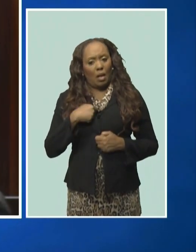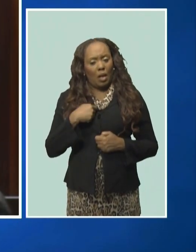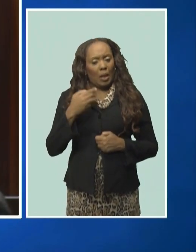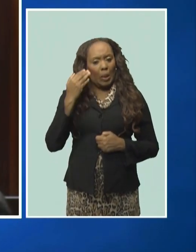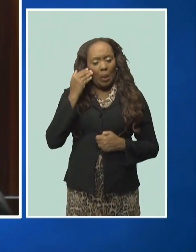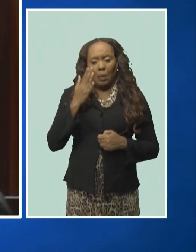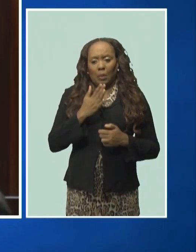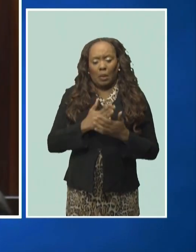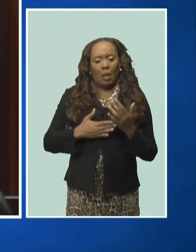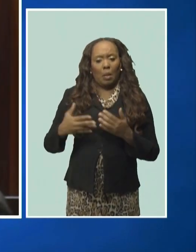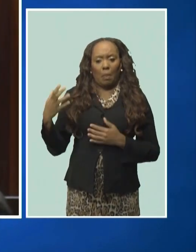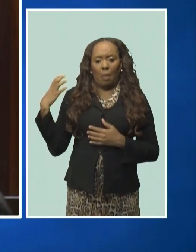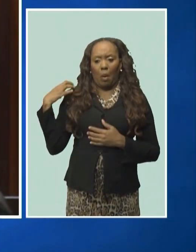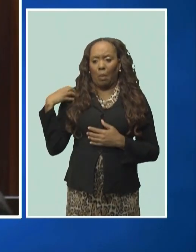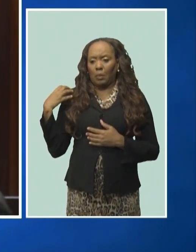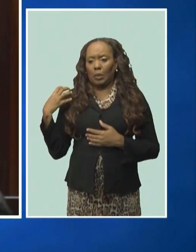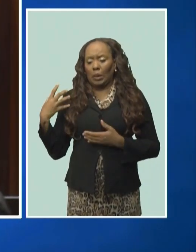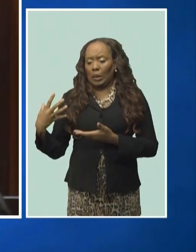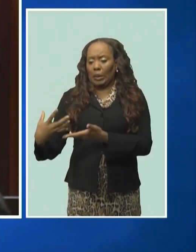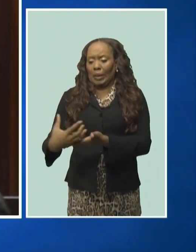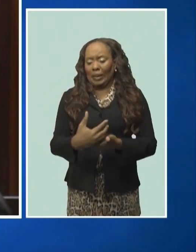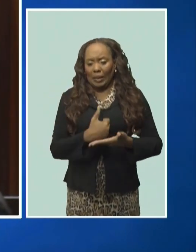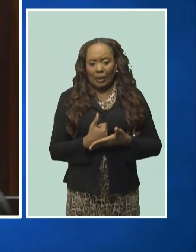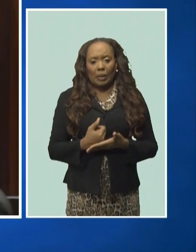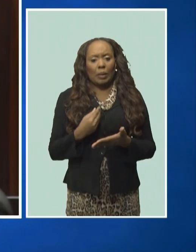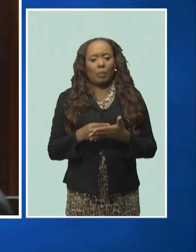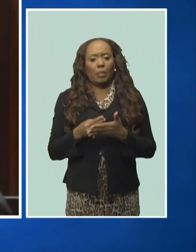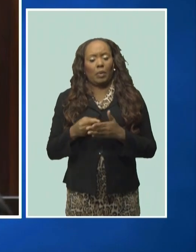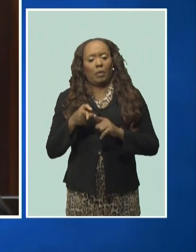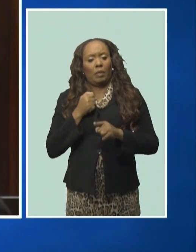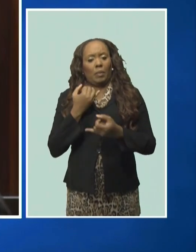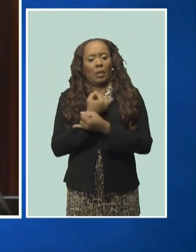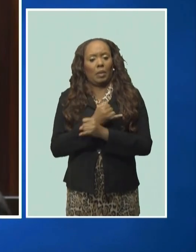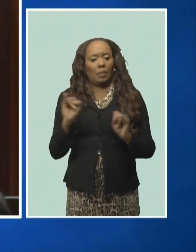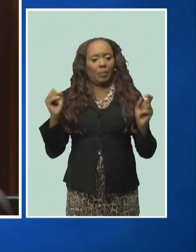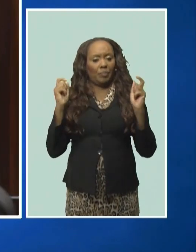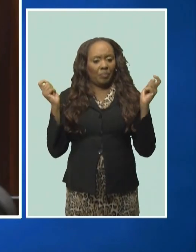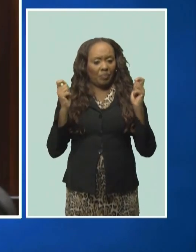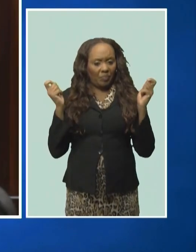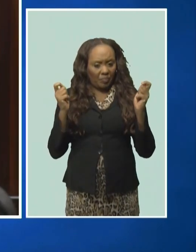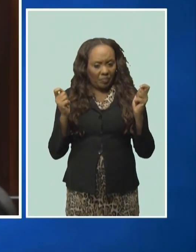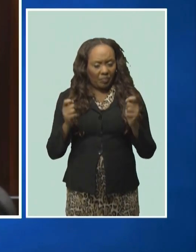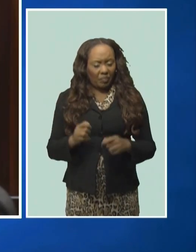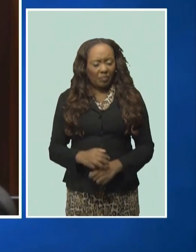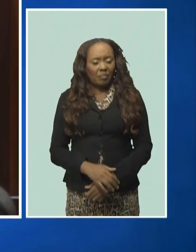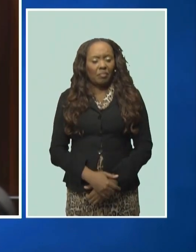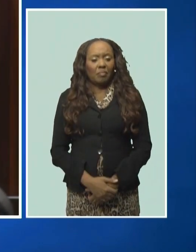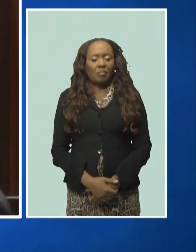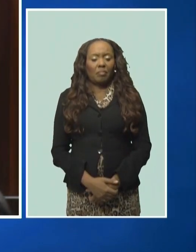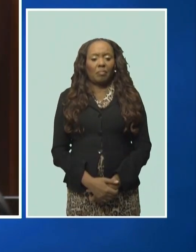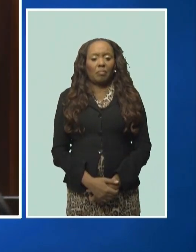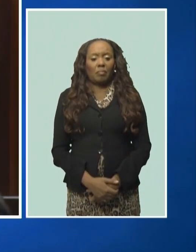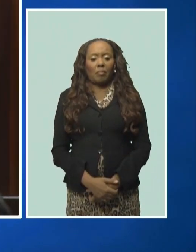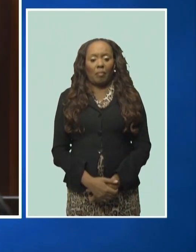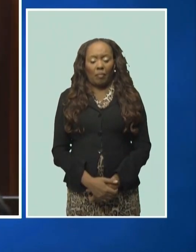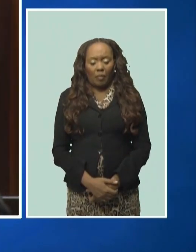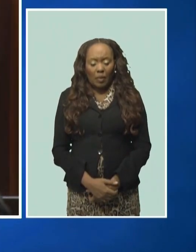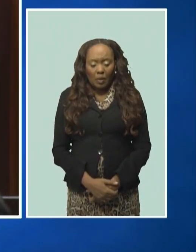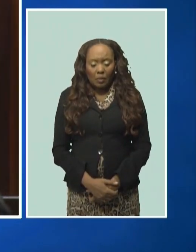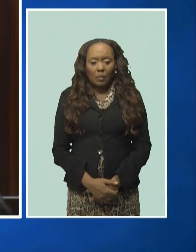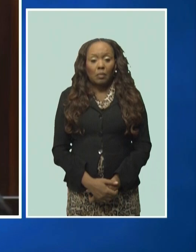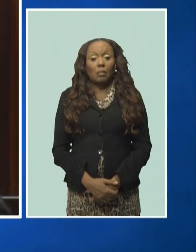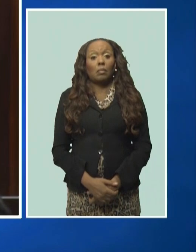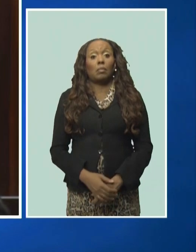our independence celebrations or republic celebrations. And this law makes